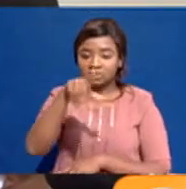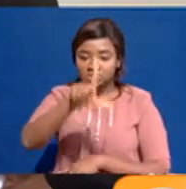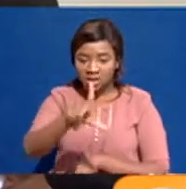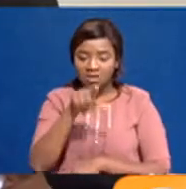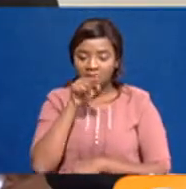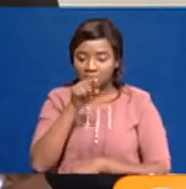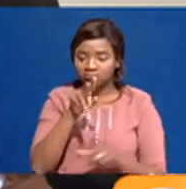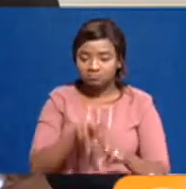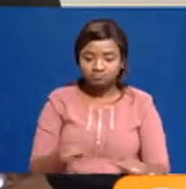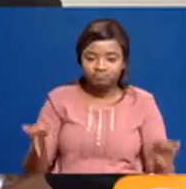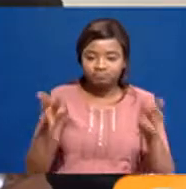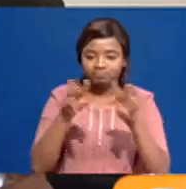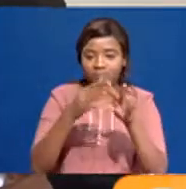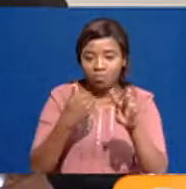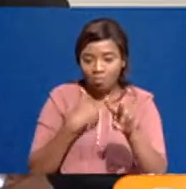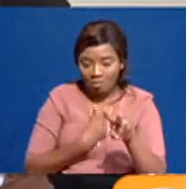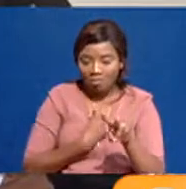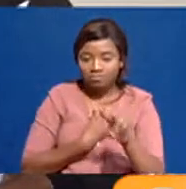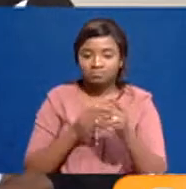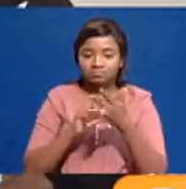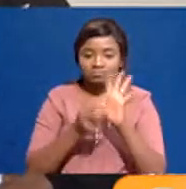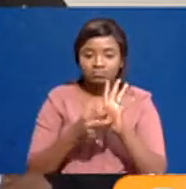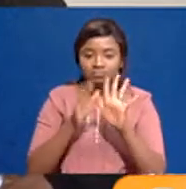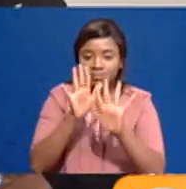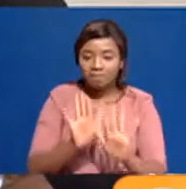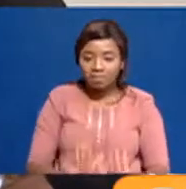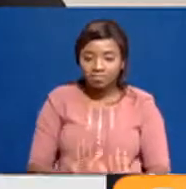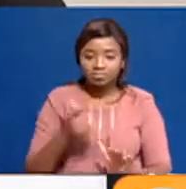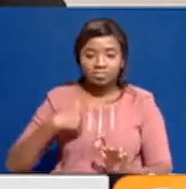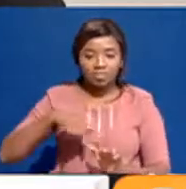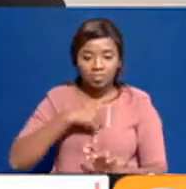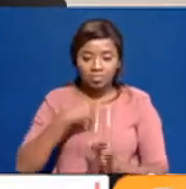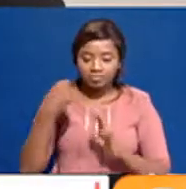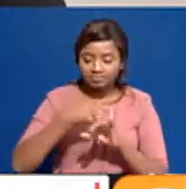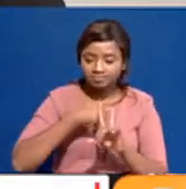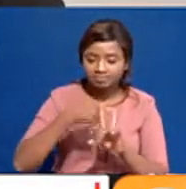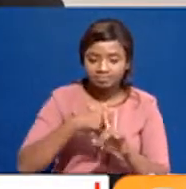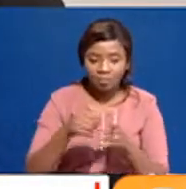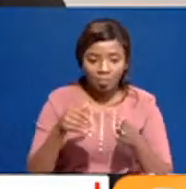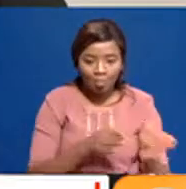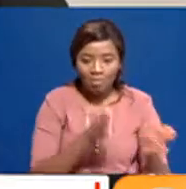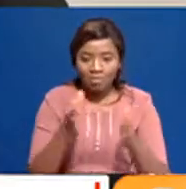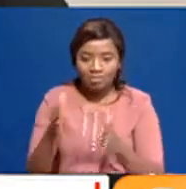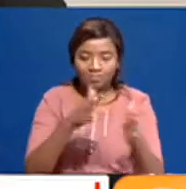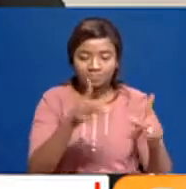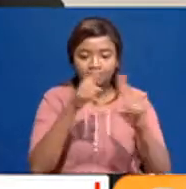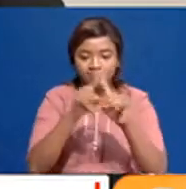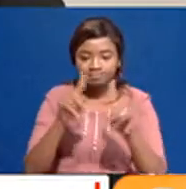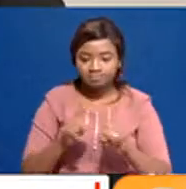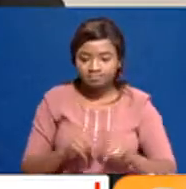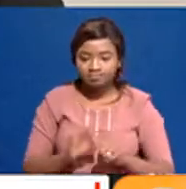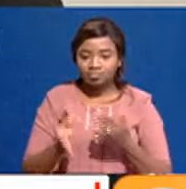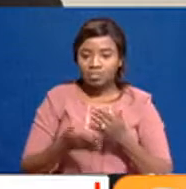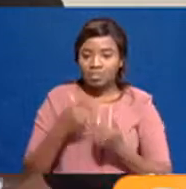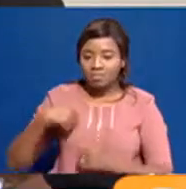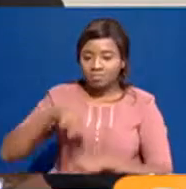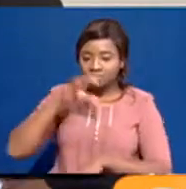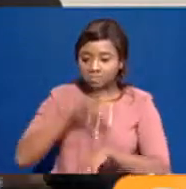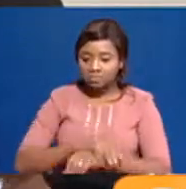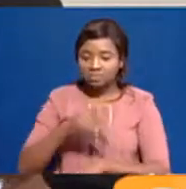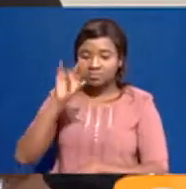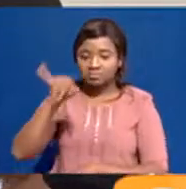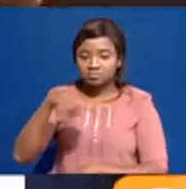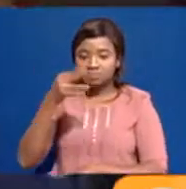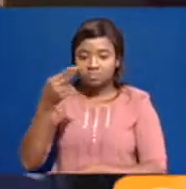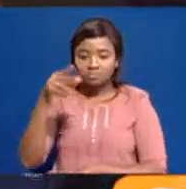So it is in order for us to pursue any avenue that we can get to have JHL appear here